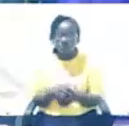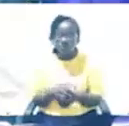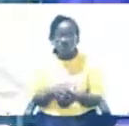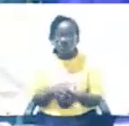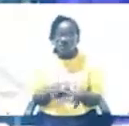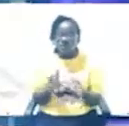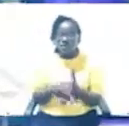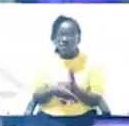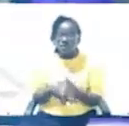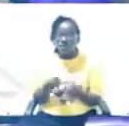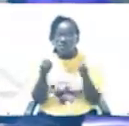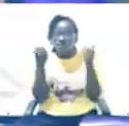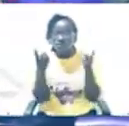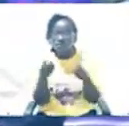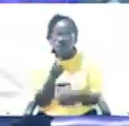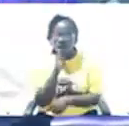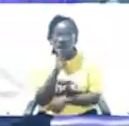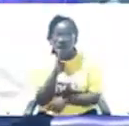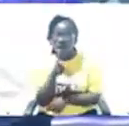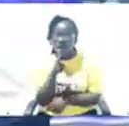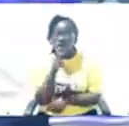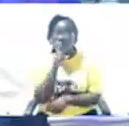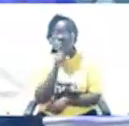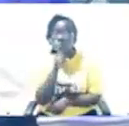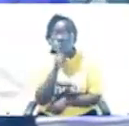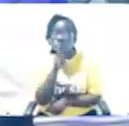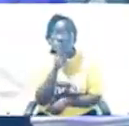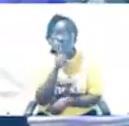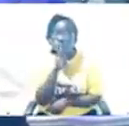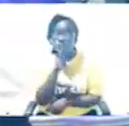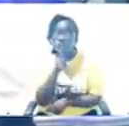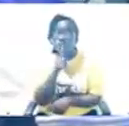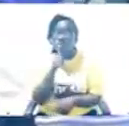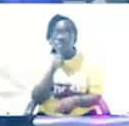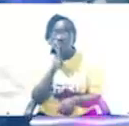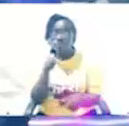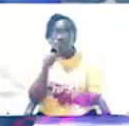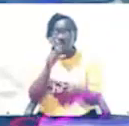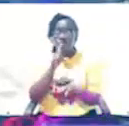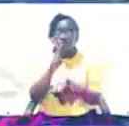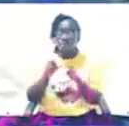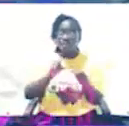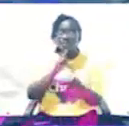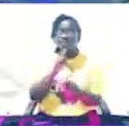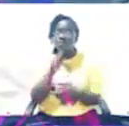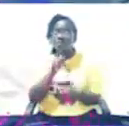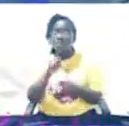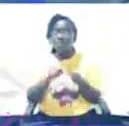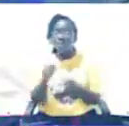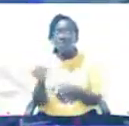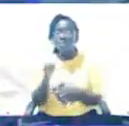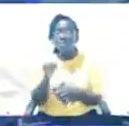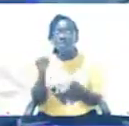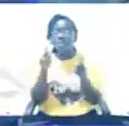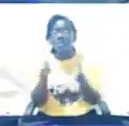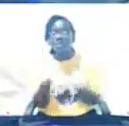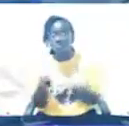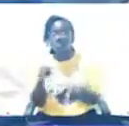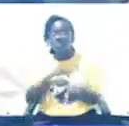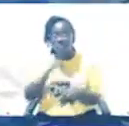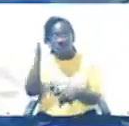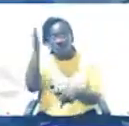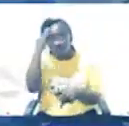Abugere. Are you sure you are the one these people are talking about? He said, oh, Papa.